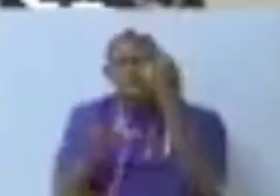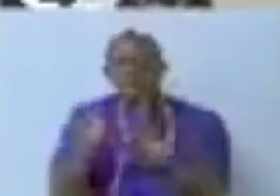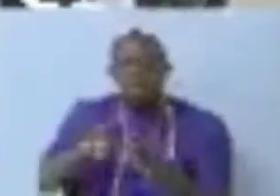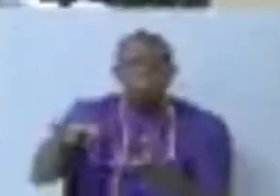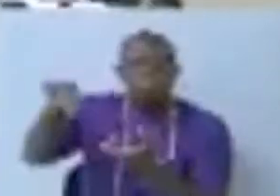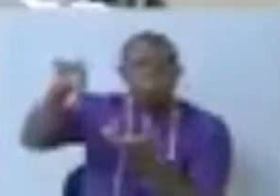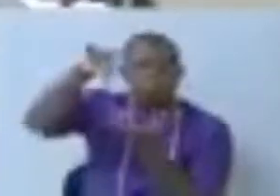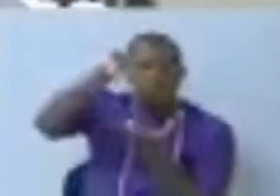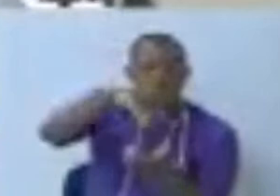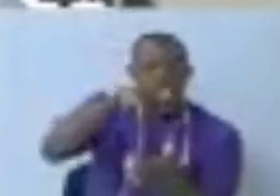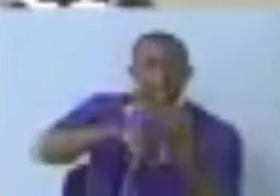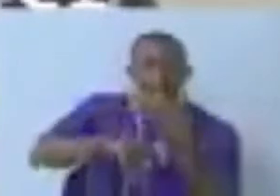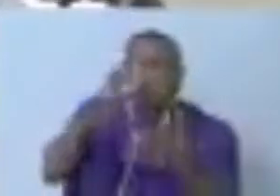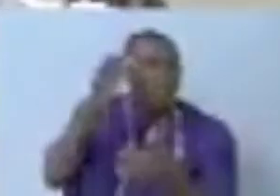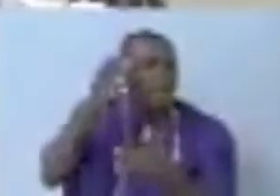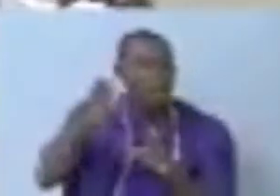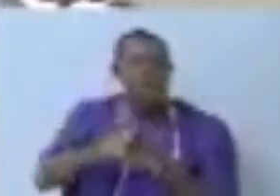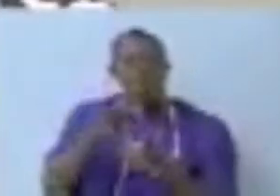by the substance. And then